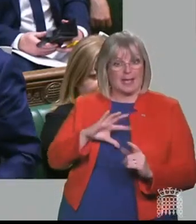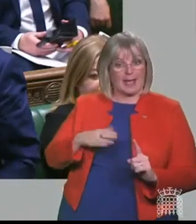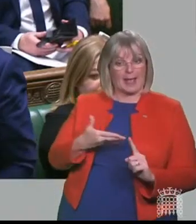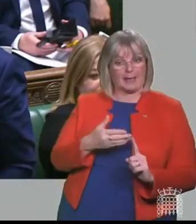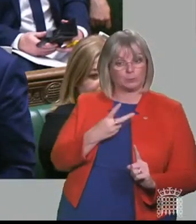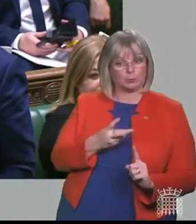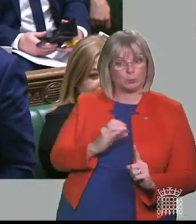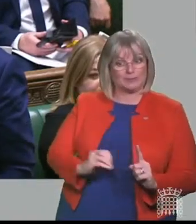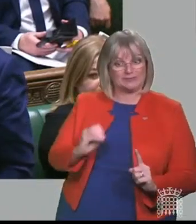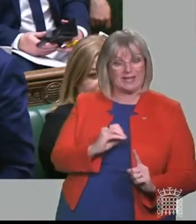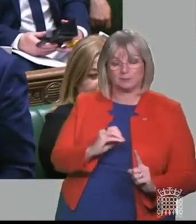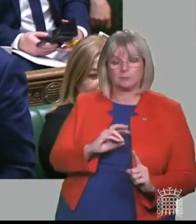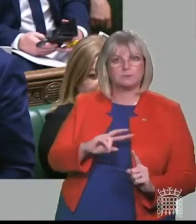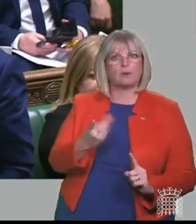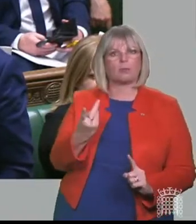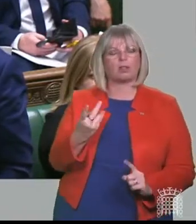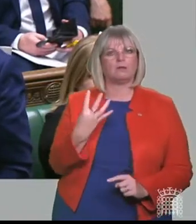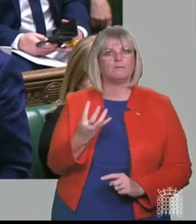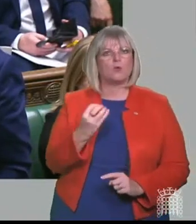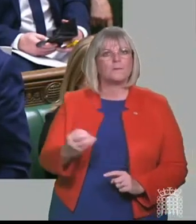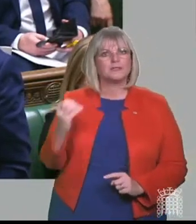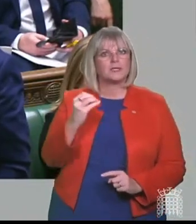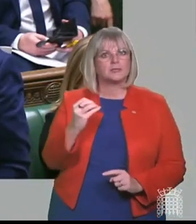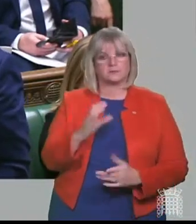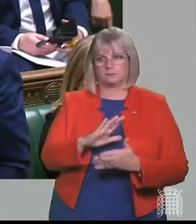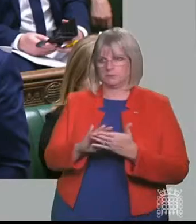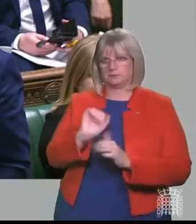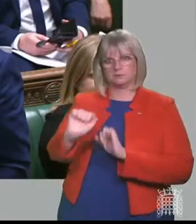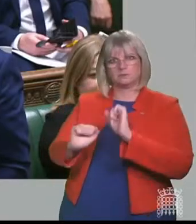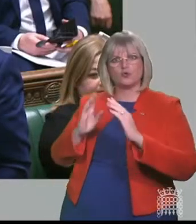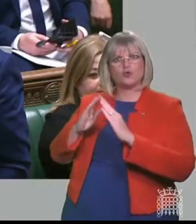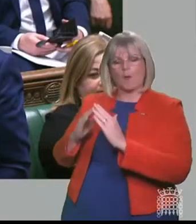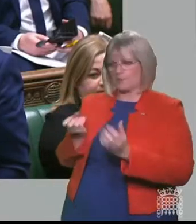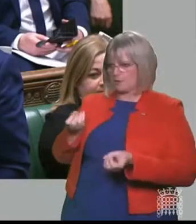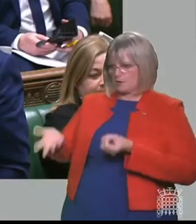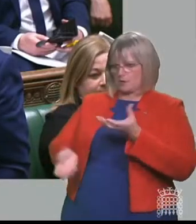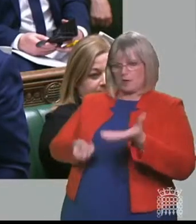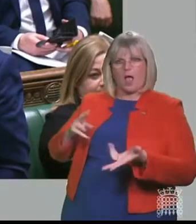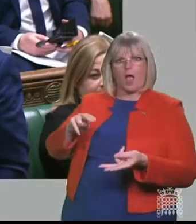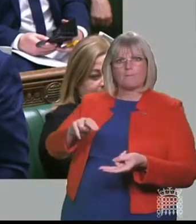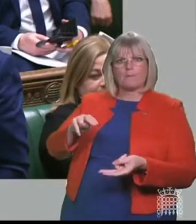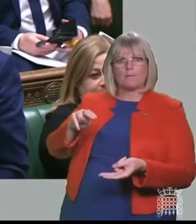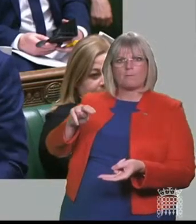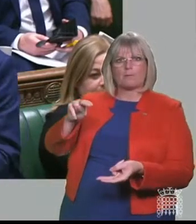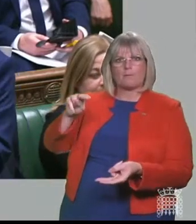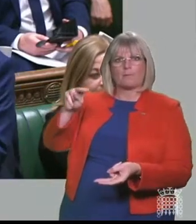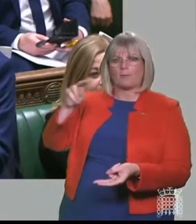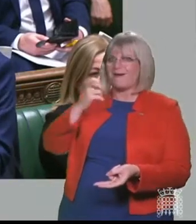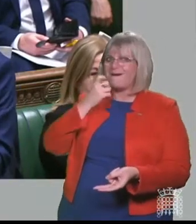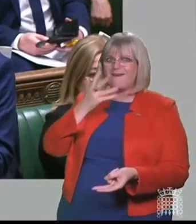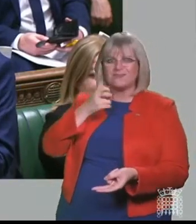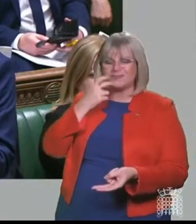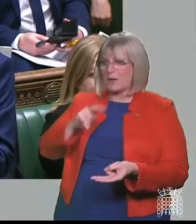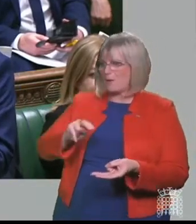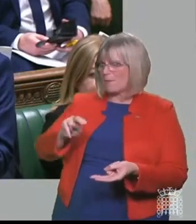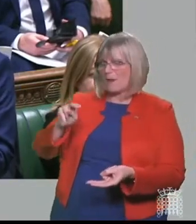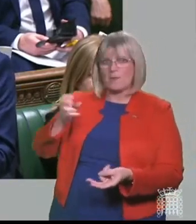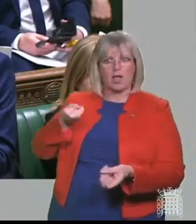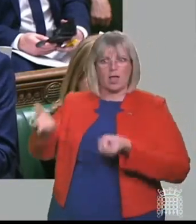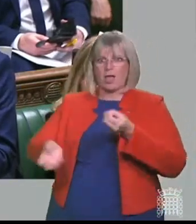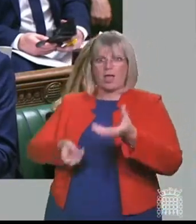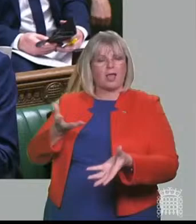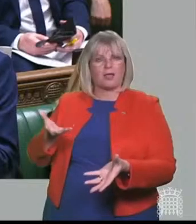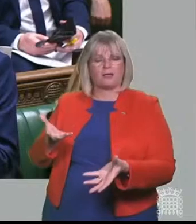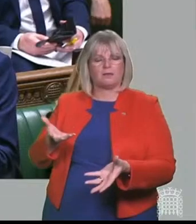that means prices and costs for people in their homes are still going up day by day. The cost